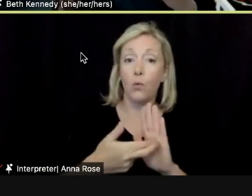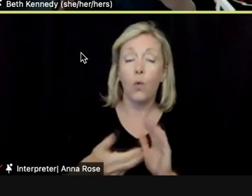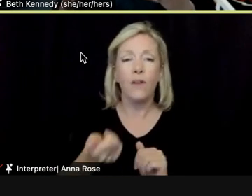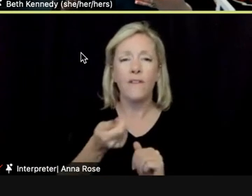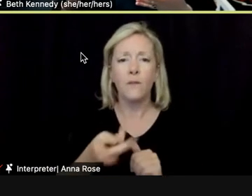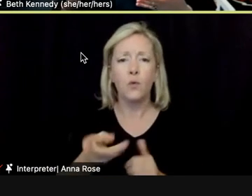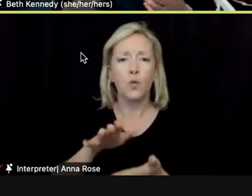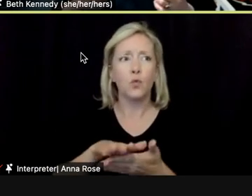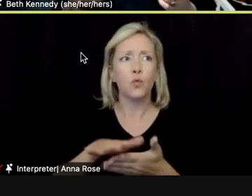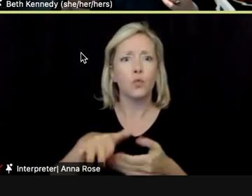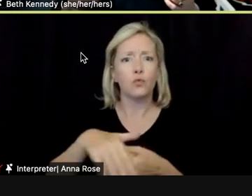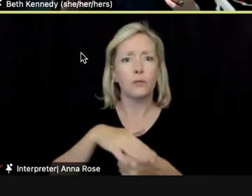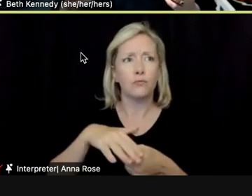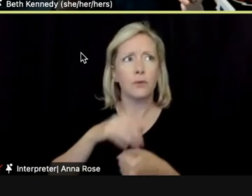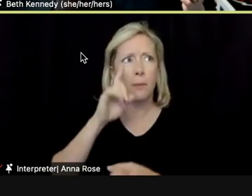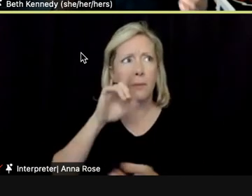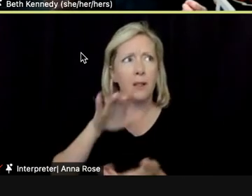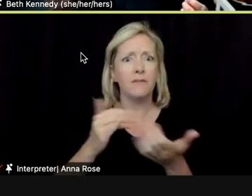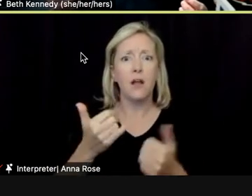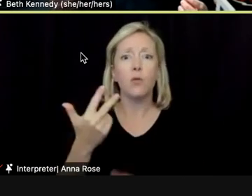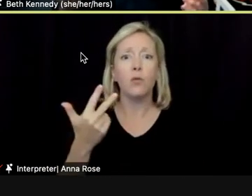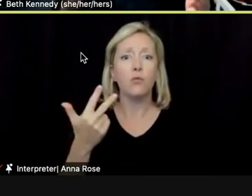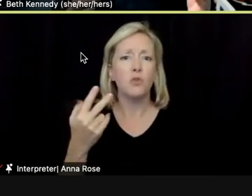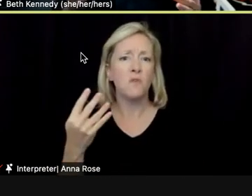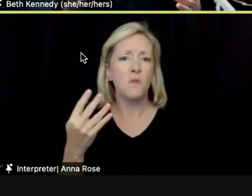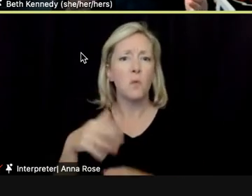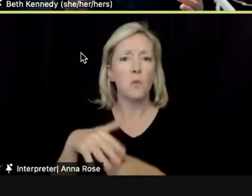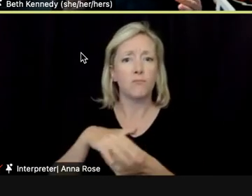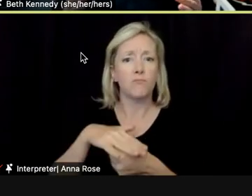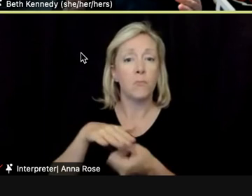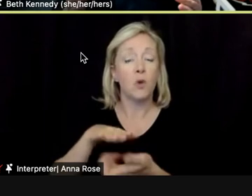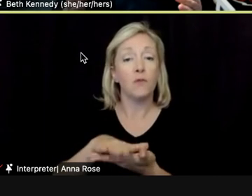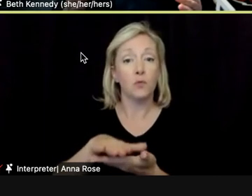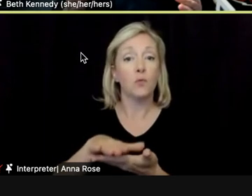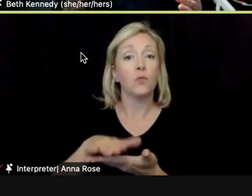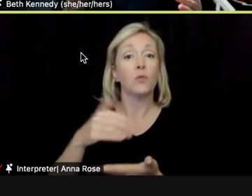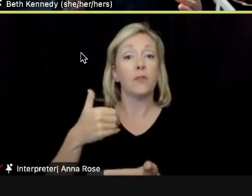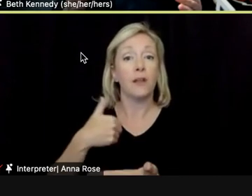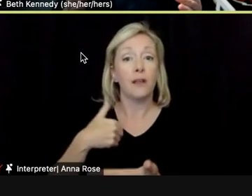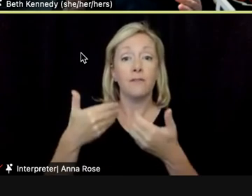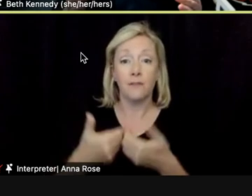think we're up to 3 or 4, that provide a differentiated.